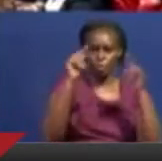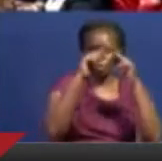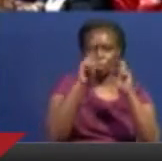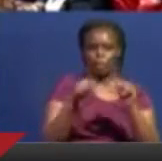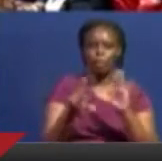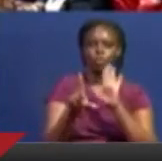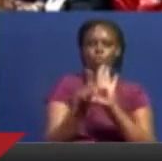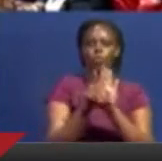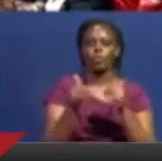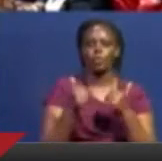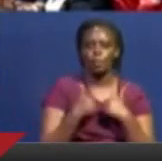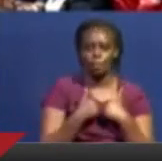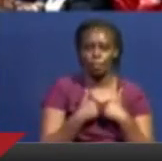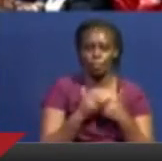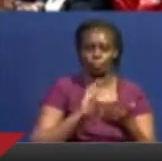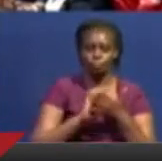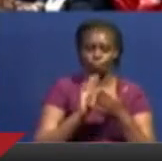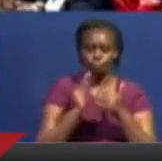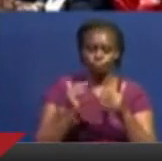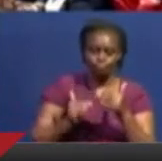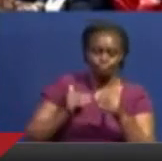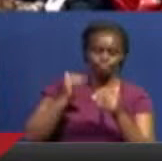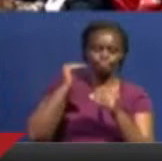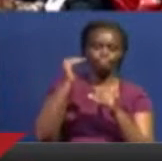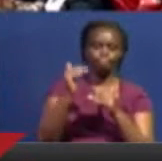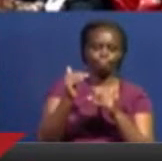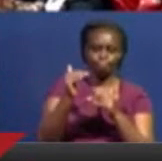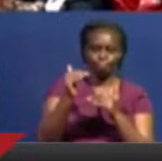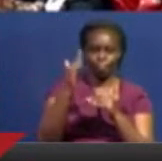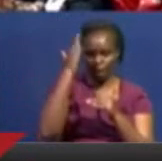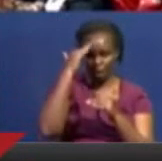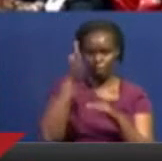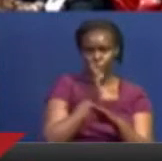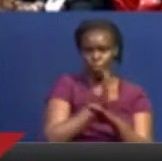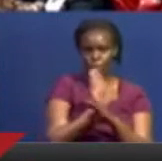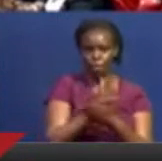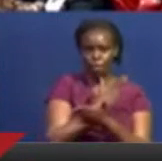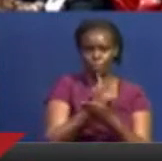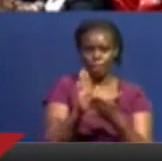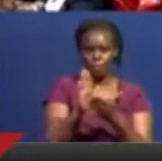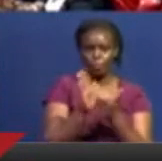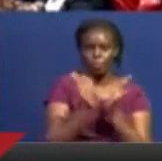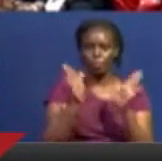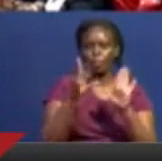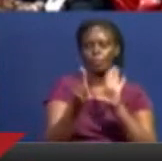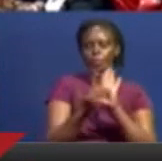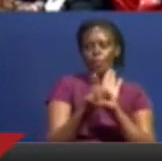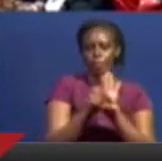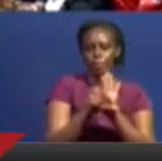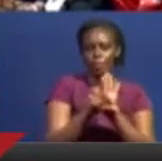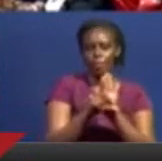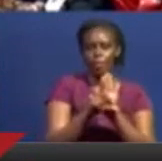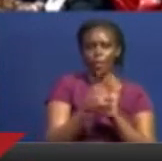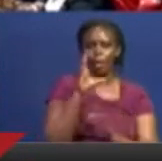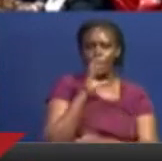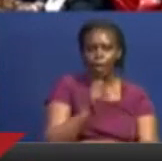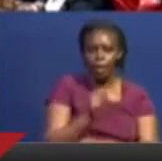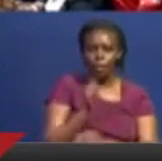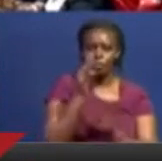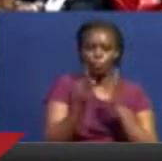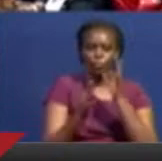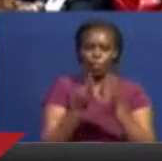international law, where he quickly rose to the head of Department of Public Law at the age of